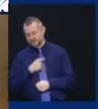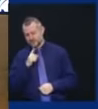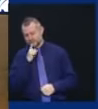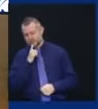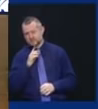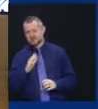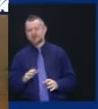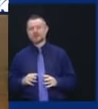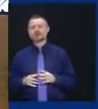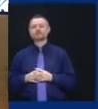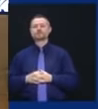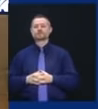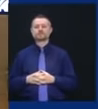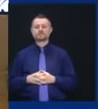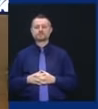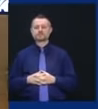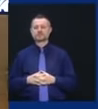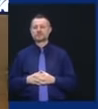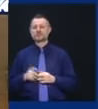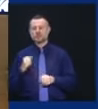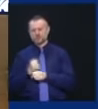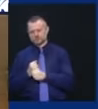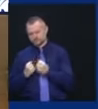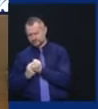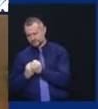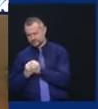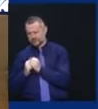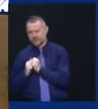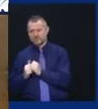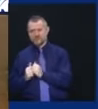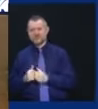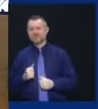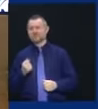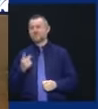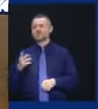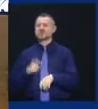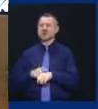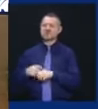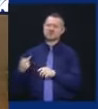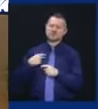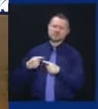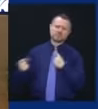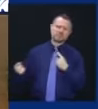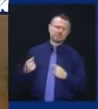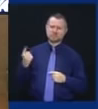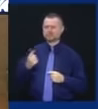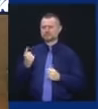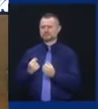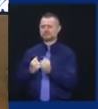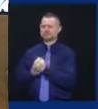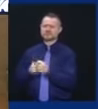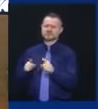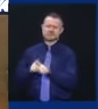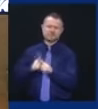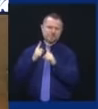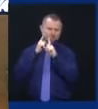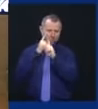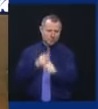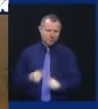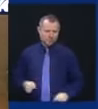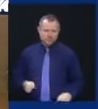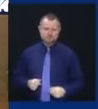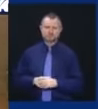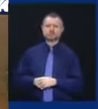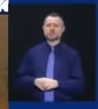We've fought on the same side. We've tussled against each other, but we've always fought for the same goal. And I have